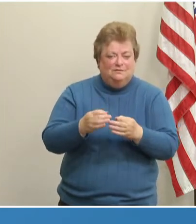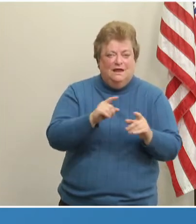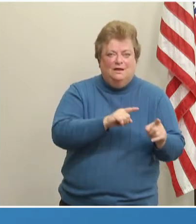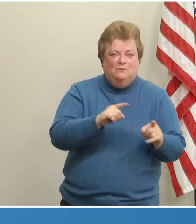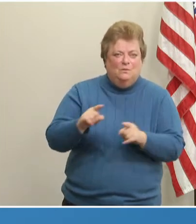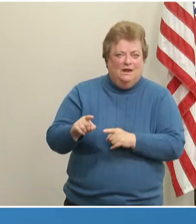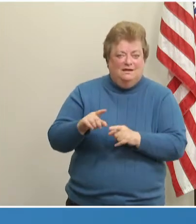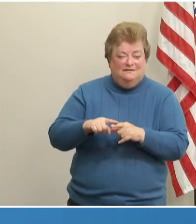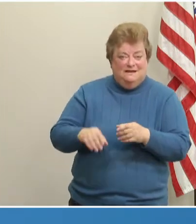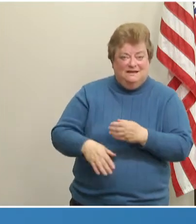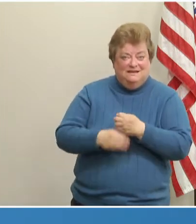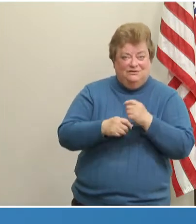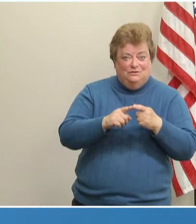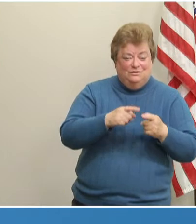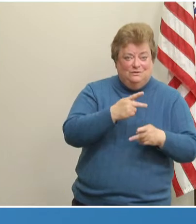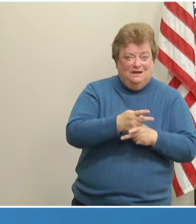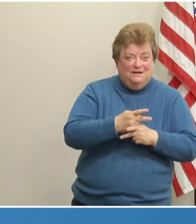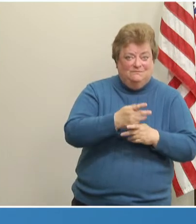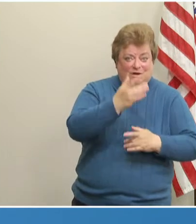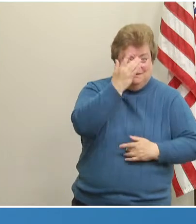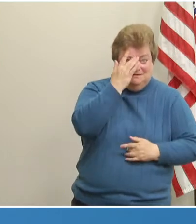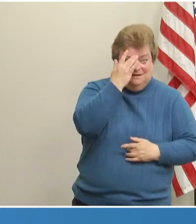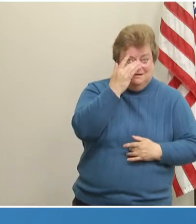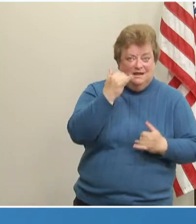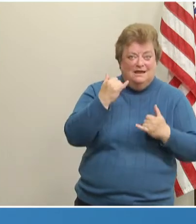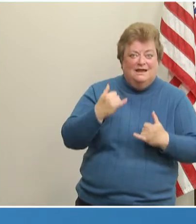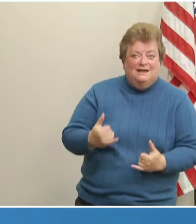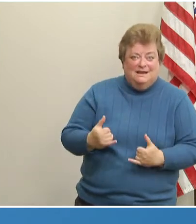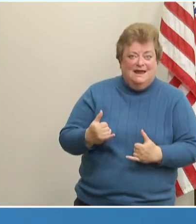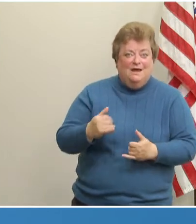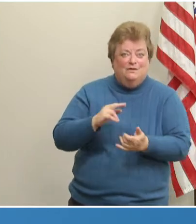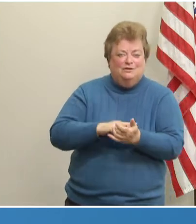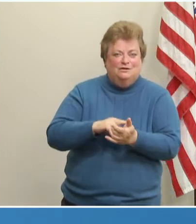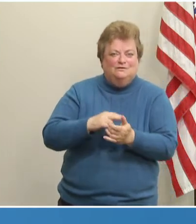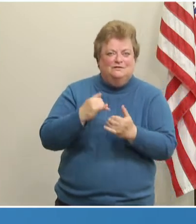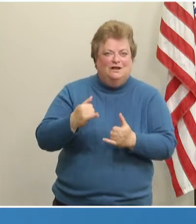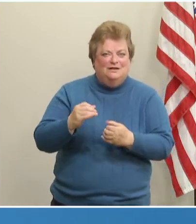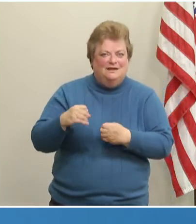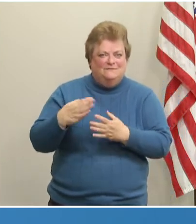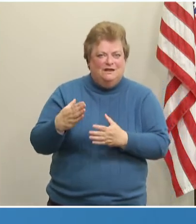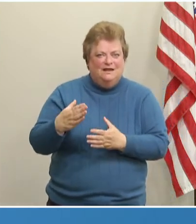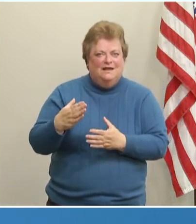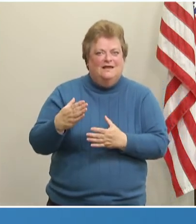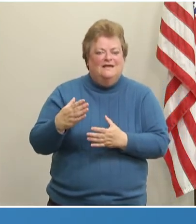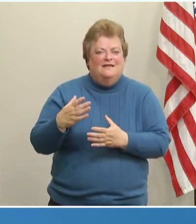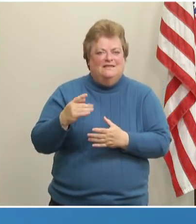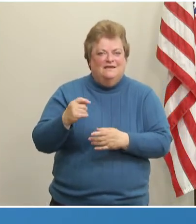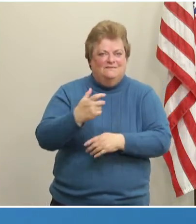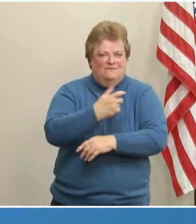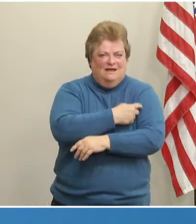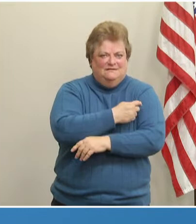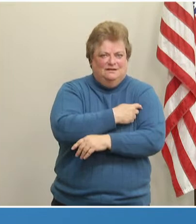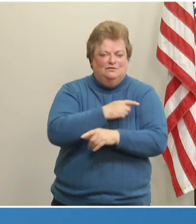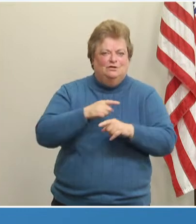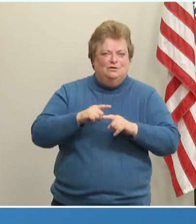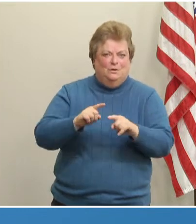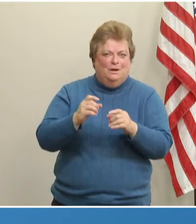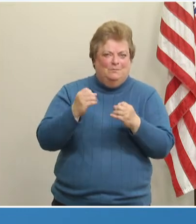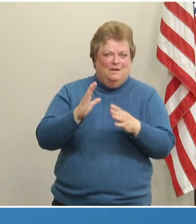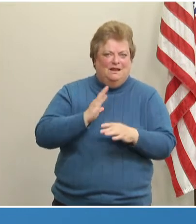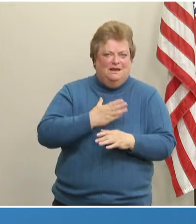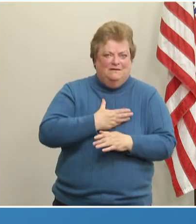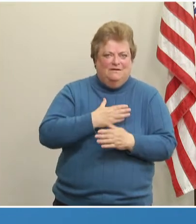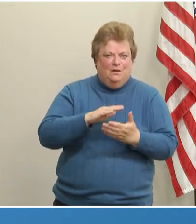in addition for caring for the sick, nurses are now in key roles providing the life-saving COVID-19 vaccines, joining many in our community